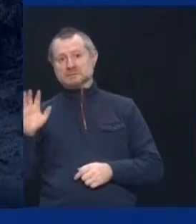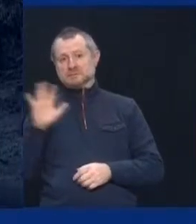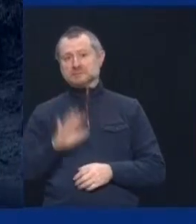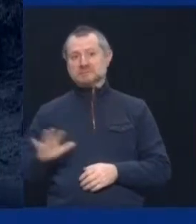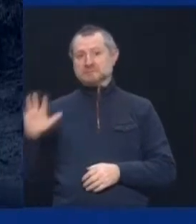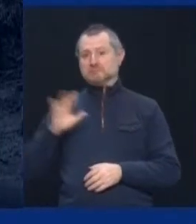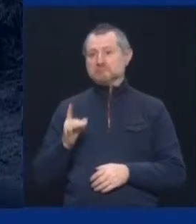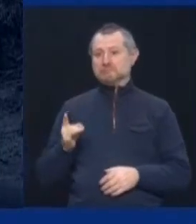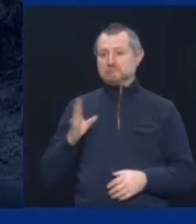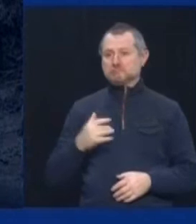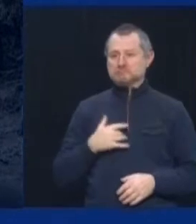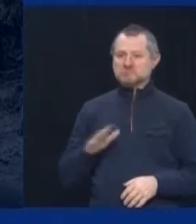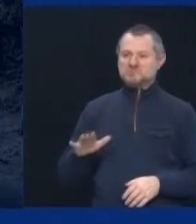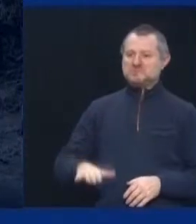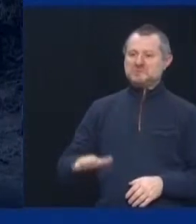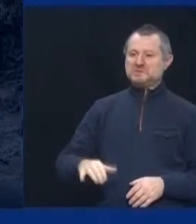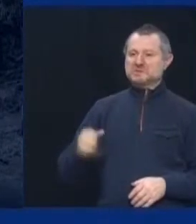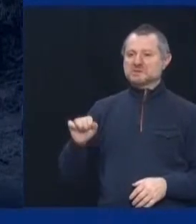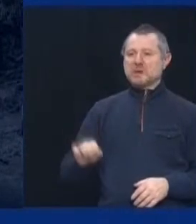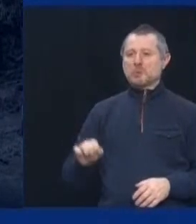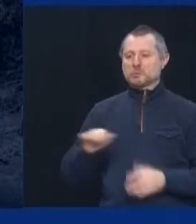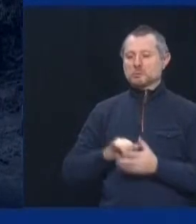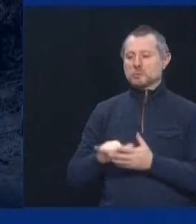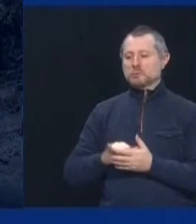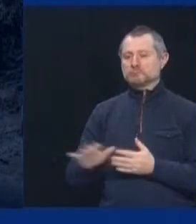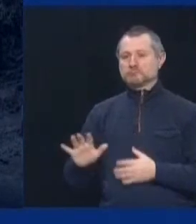Primarily downstate, which has the